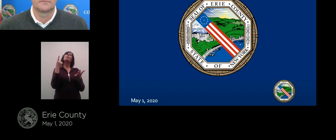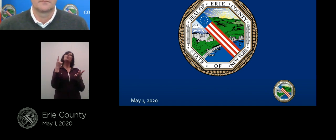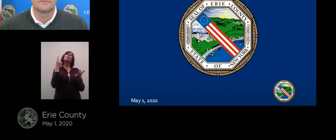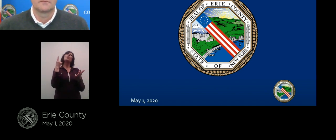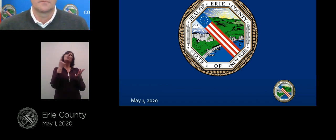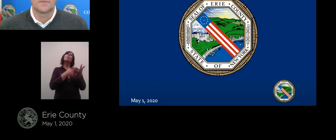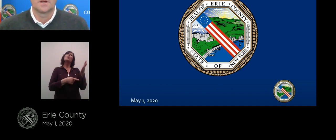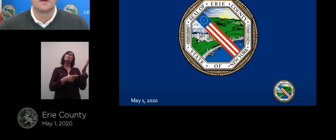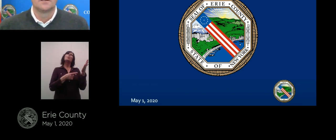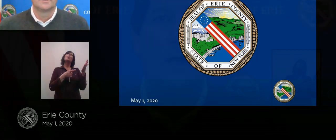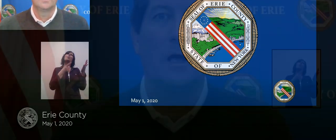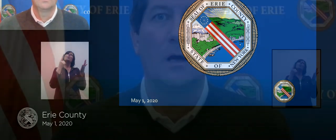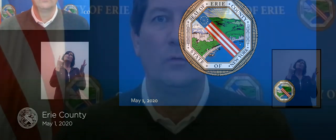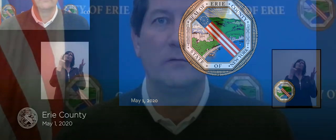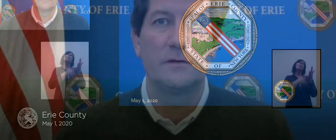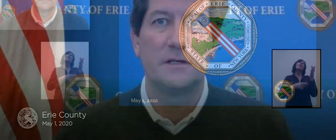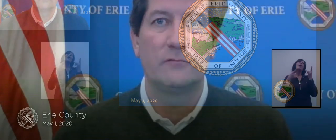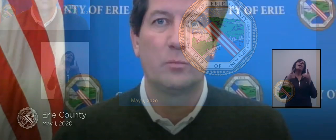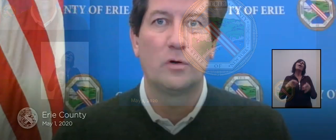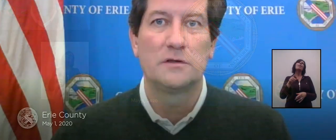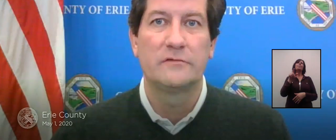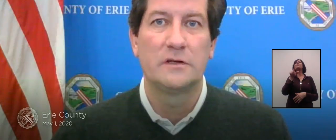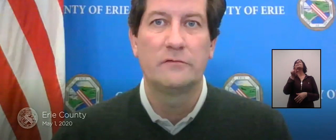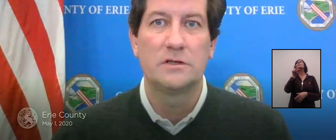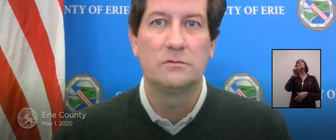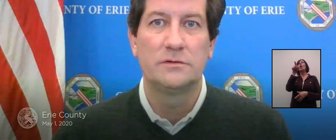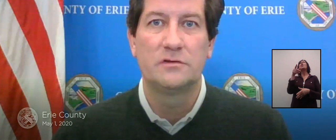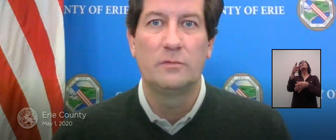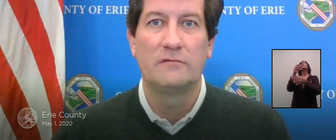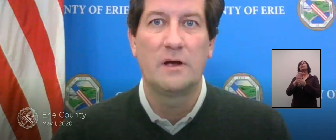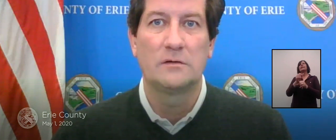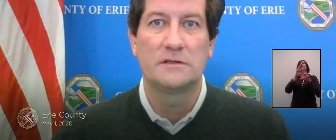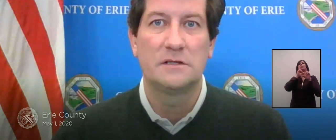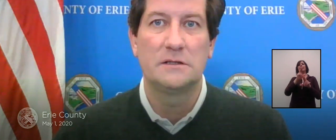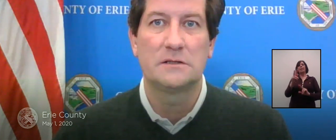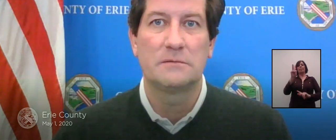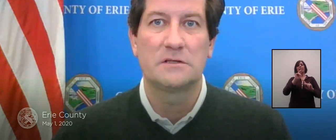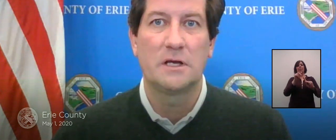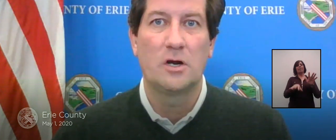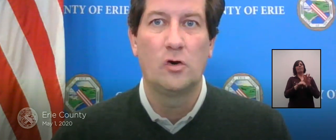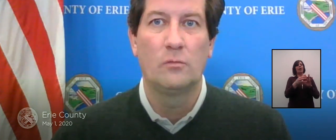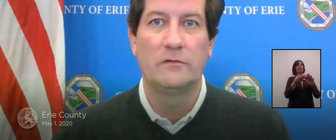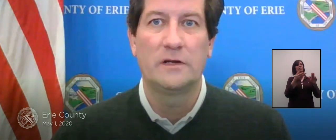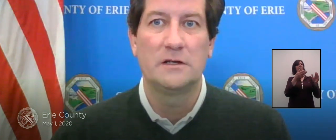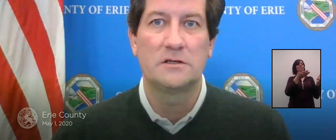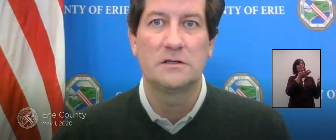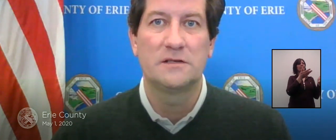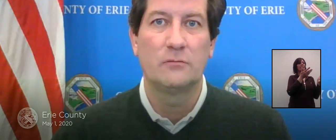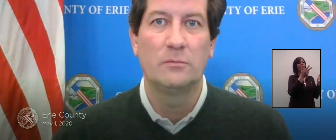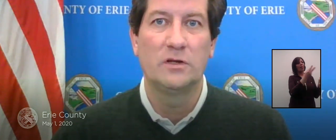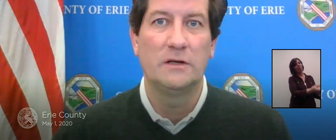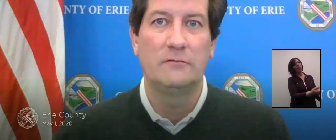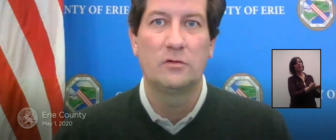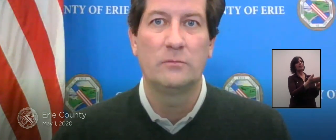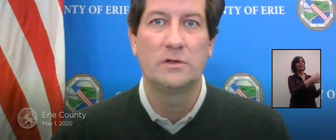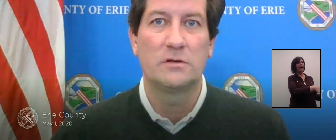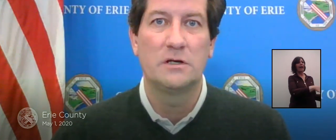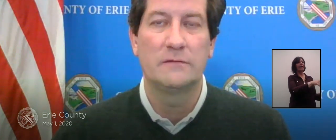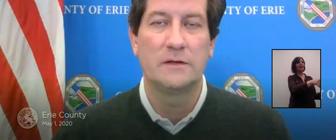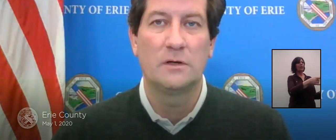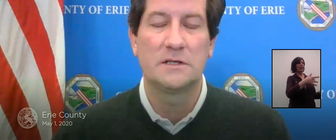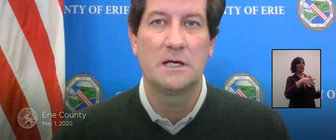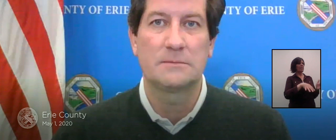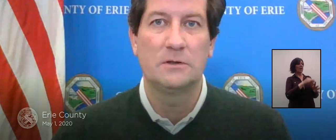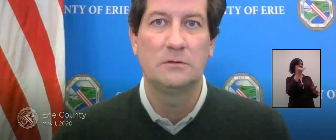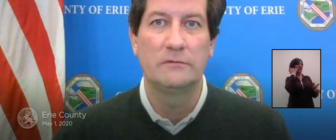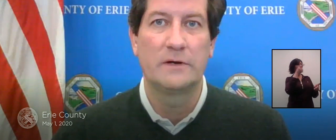that concern. We've received reports of individuals who've been found deceased, especially at home, of conditions that we believe could have been treated